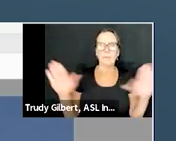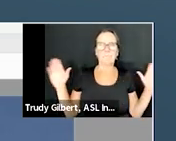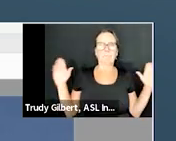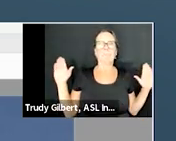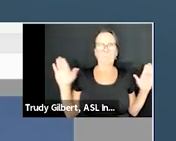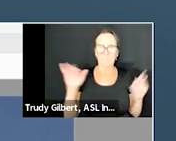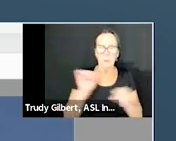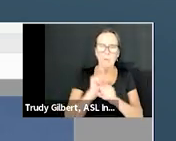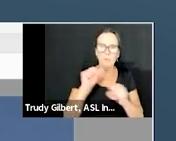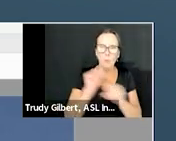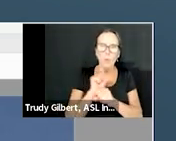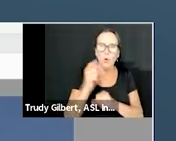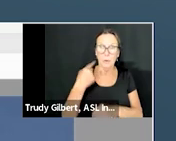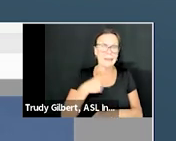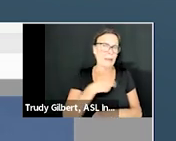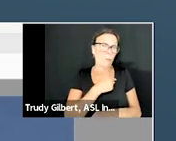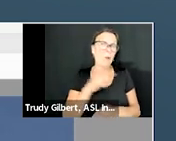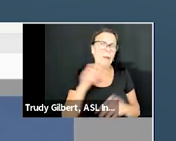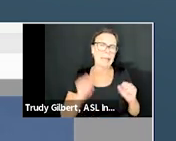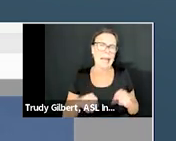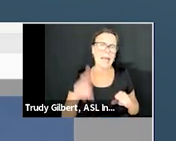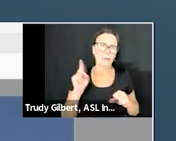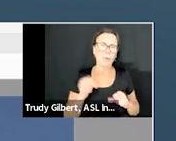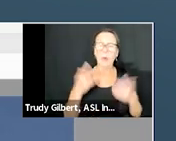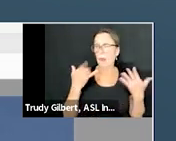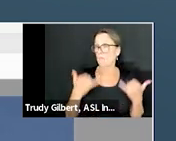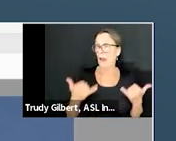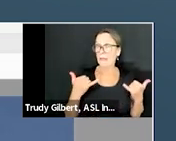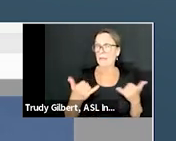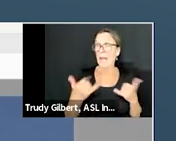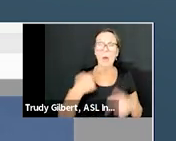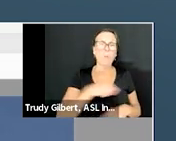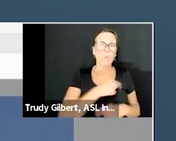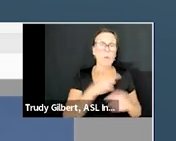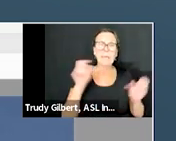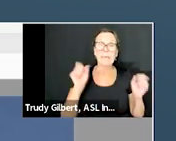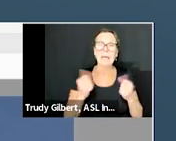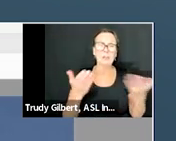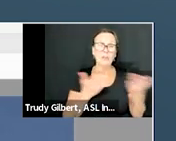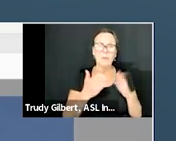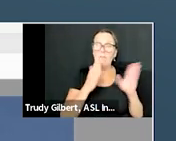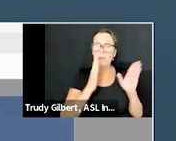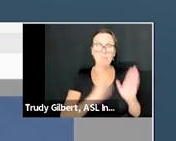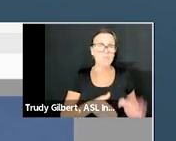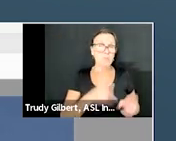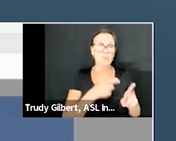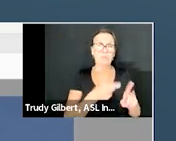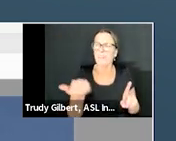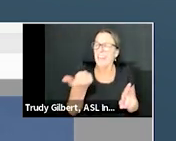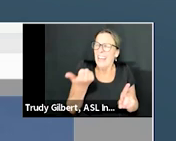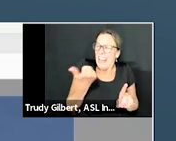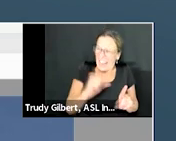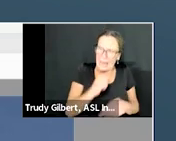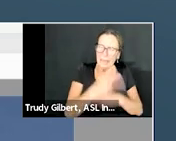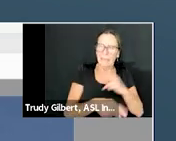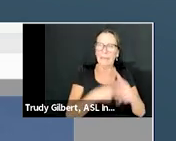do. And at this point, we can serve a person with any type of disability